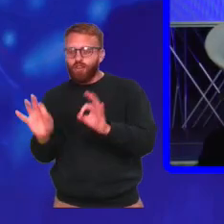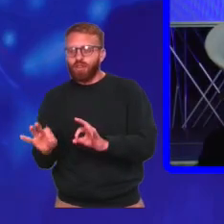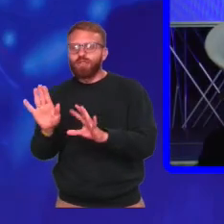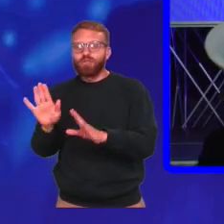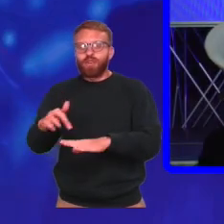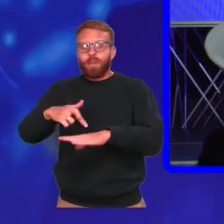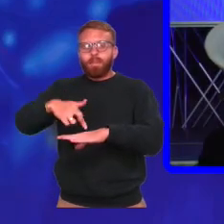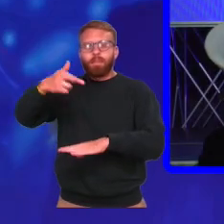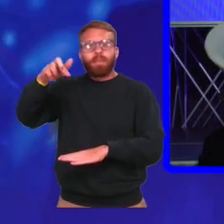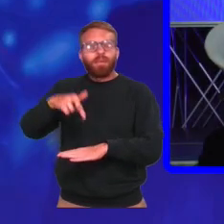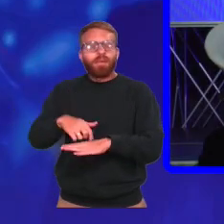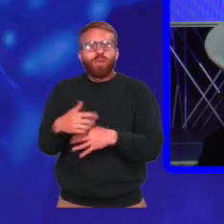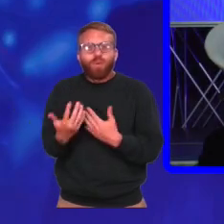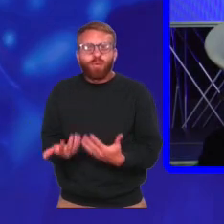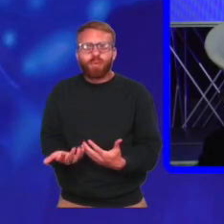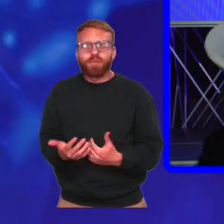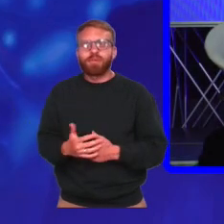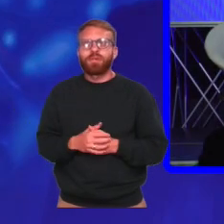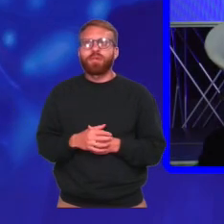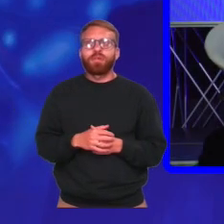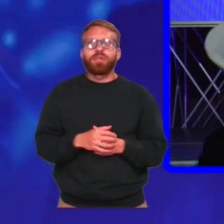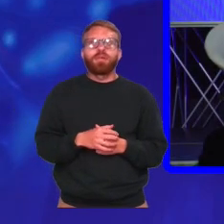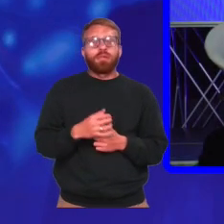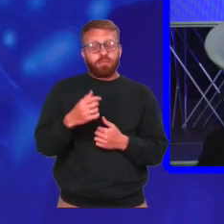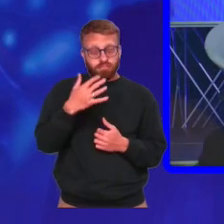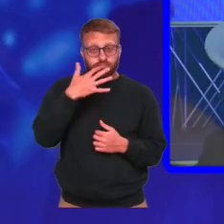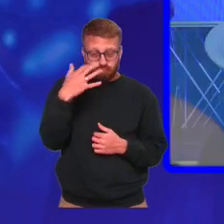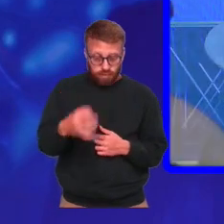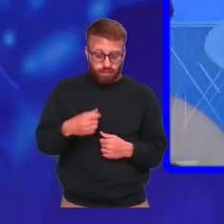me, like working at PlayStation is a really,